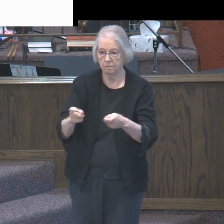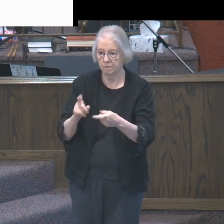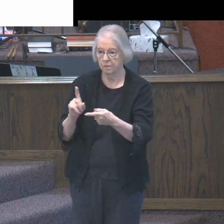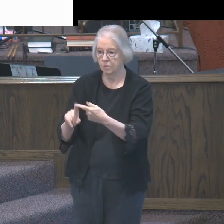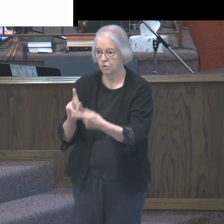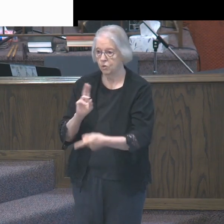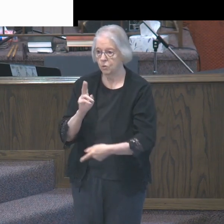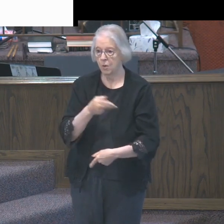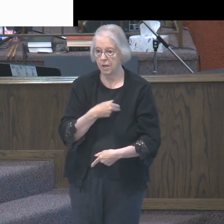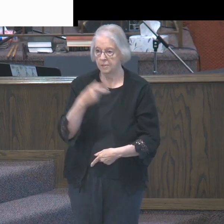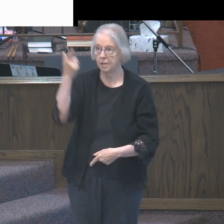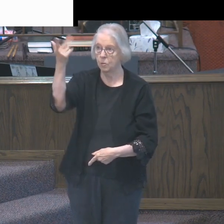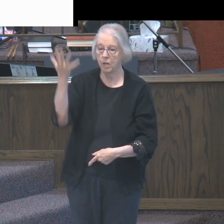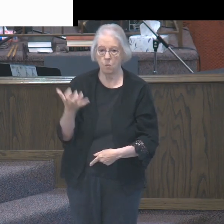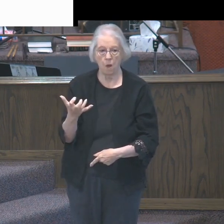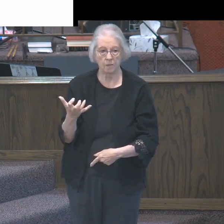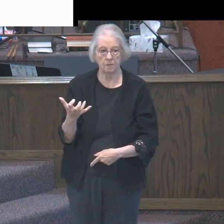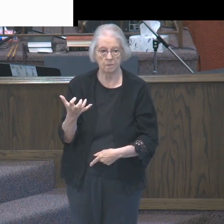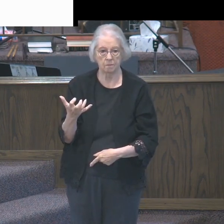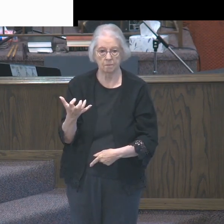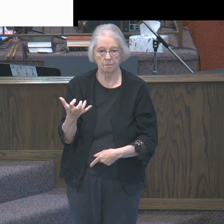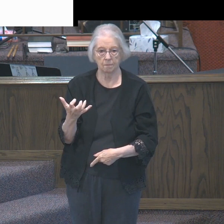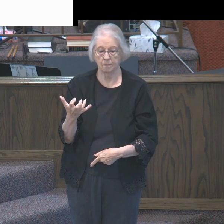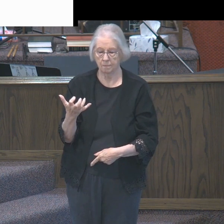pray to your Father